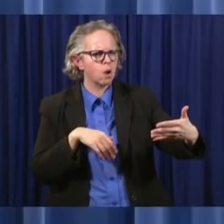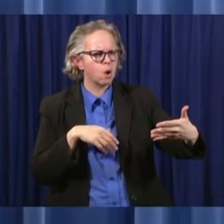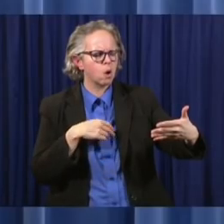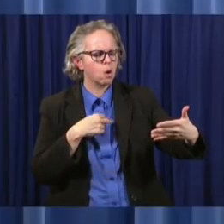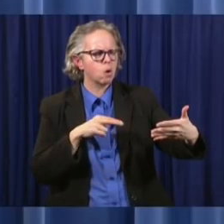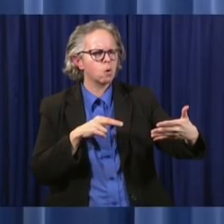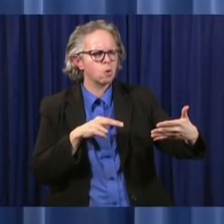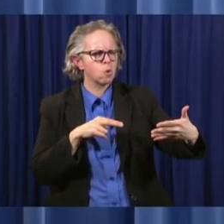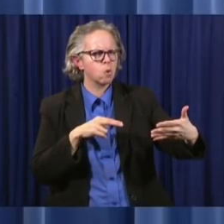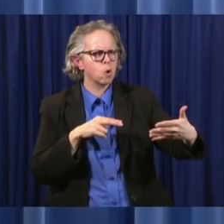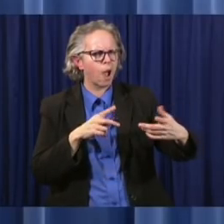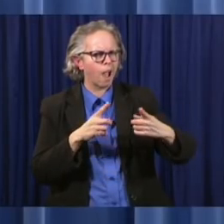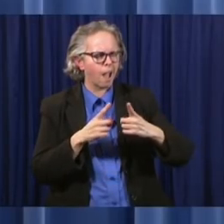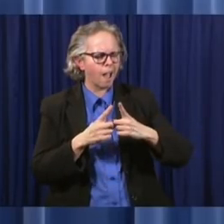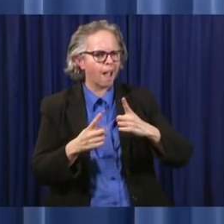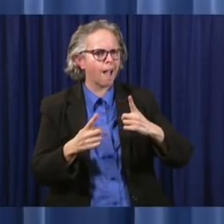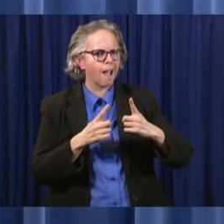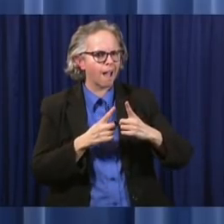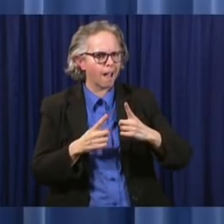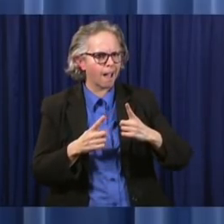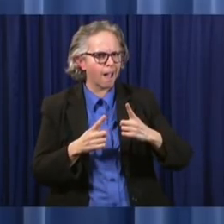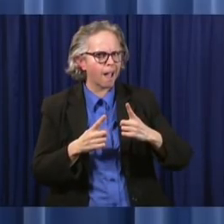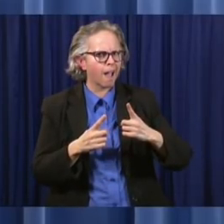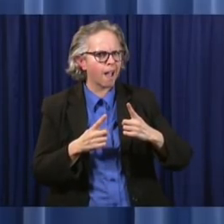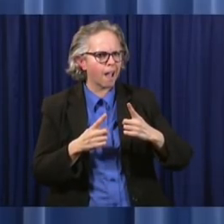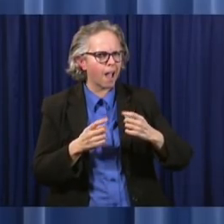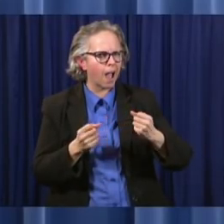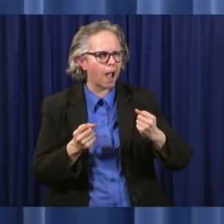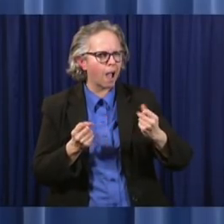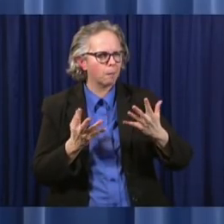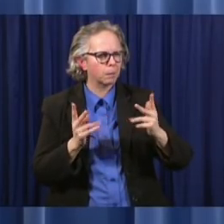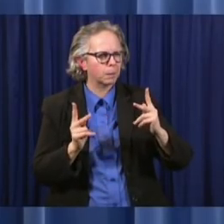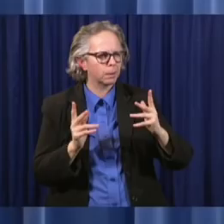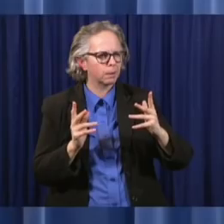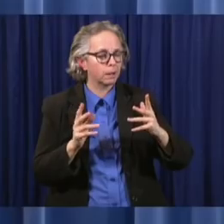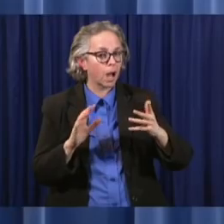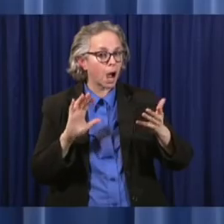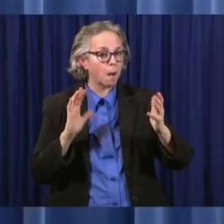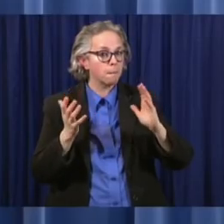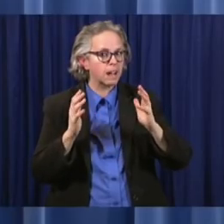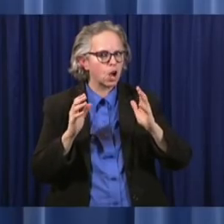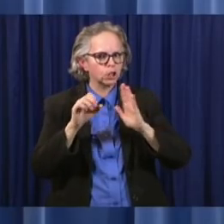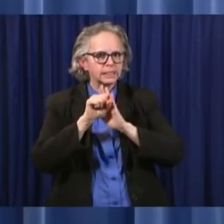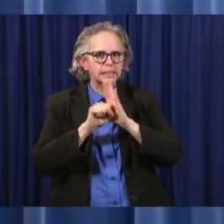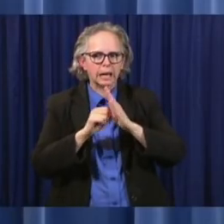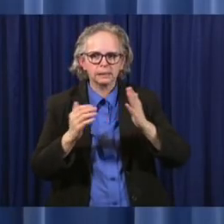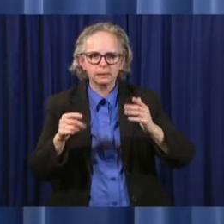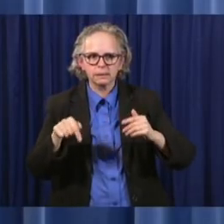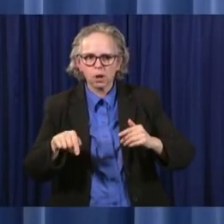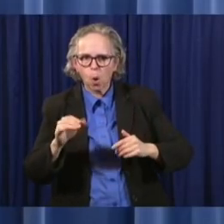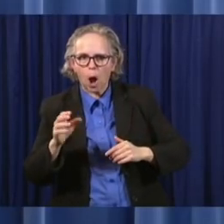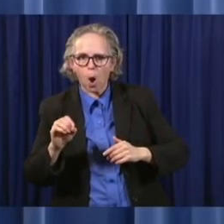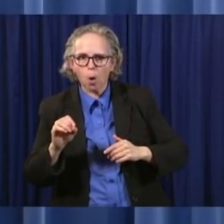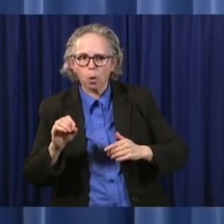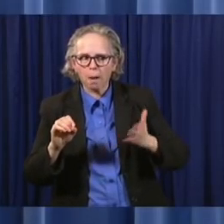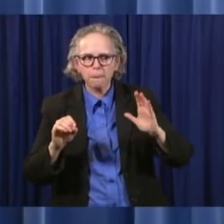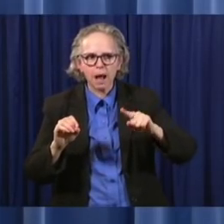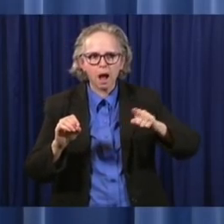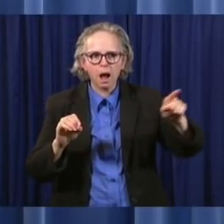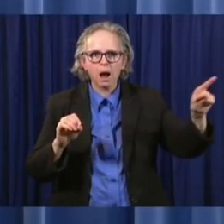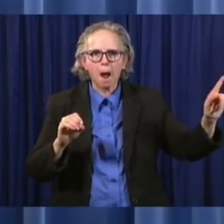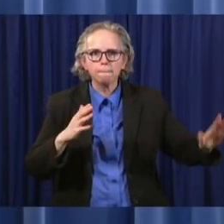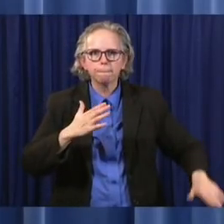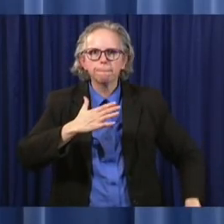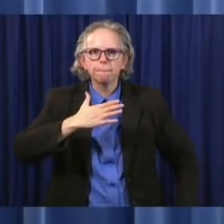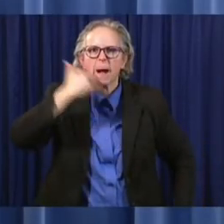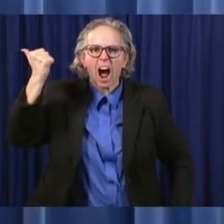I compared Ohio to every state around us. And you all were doing better. We were doing better. Not